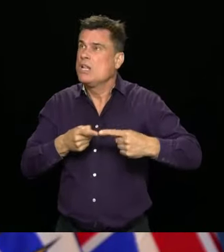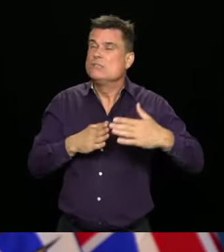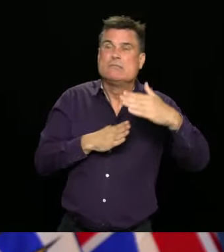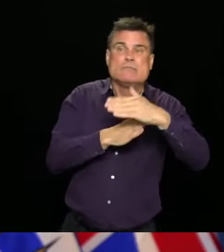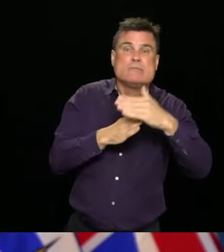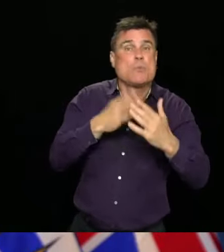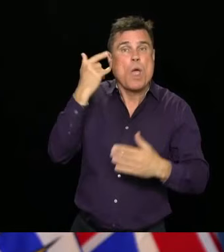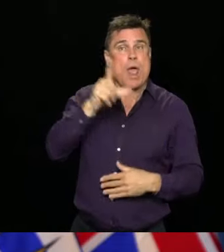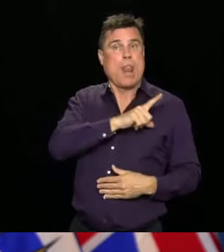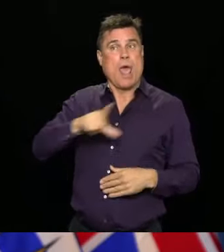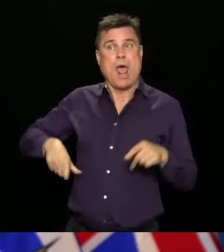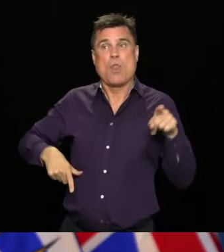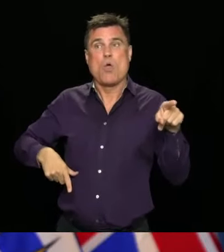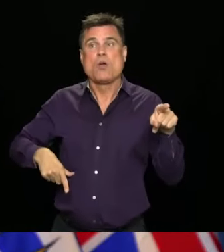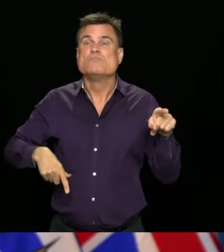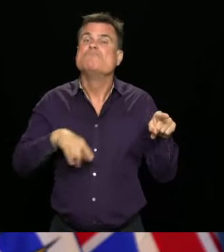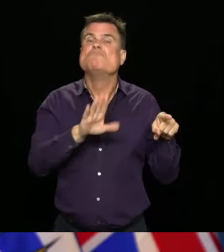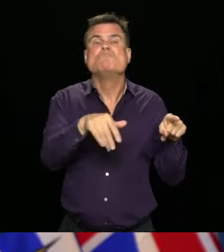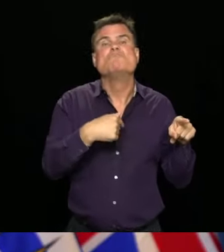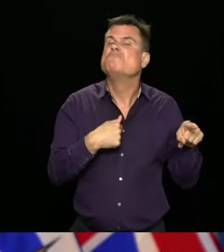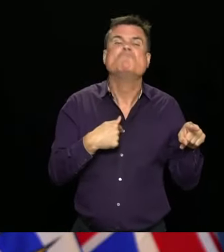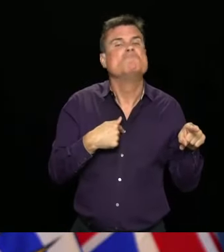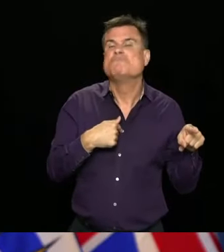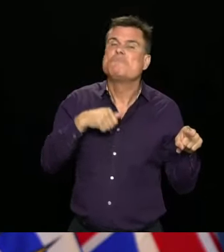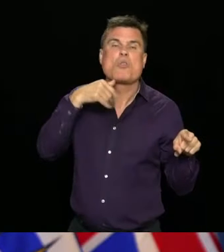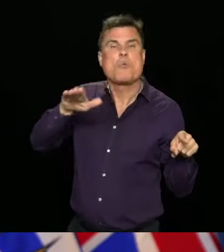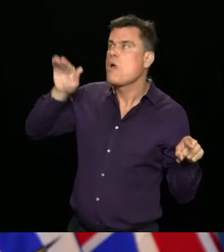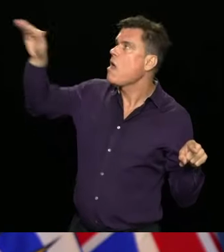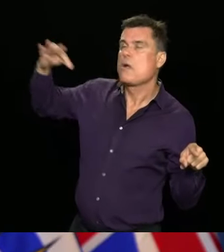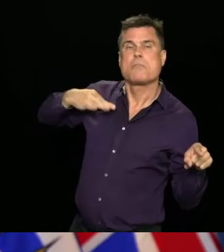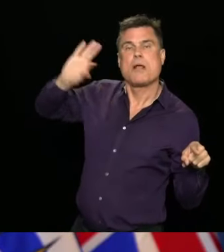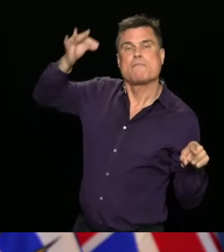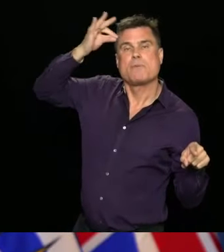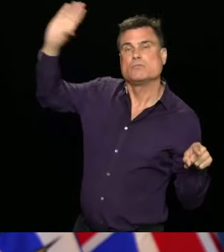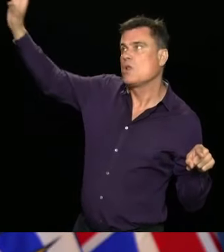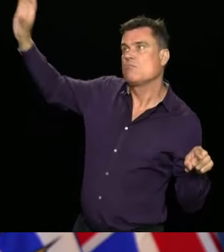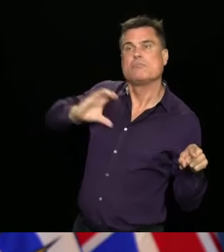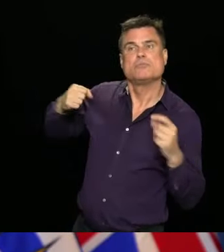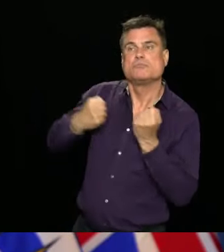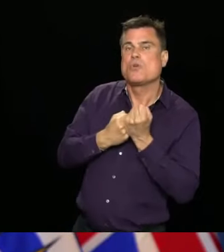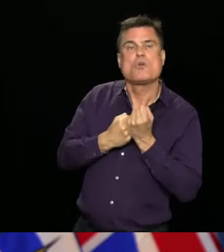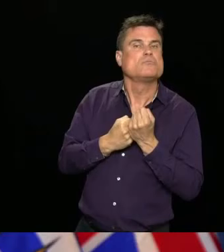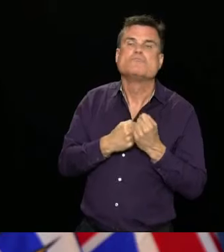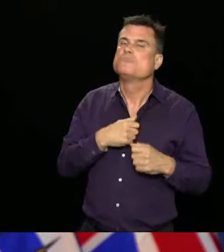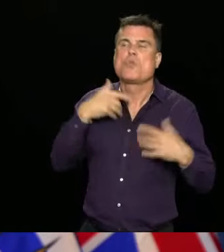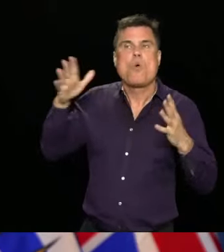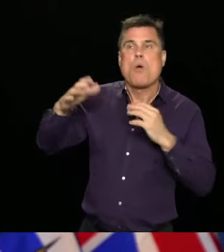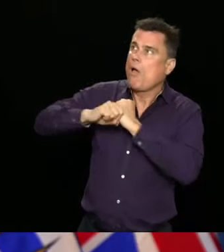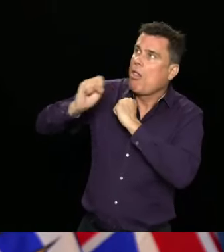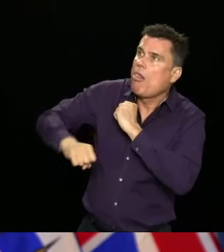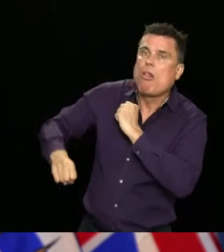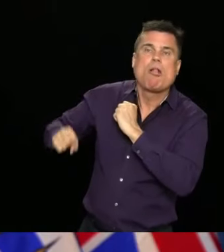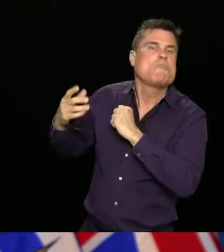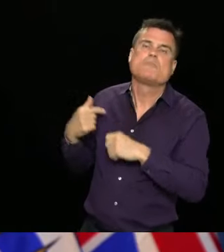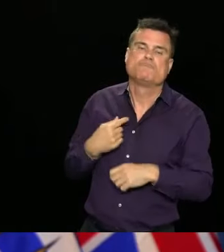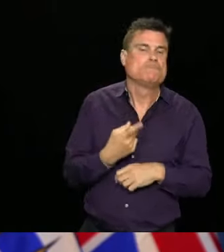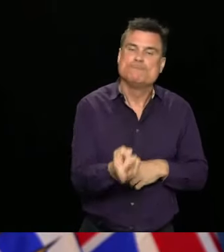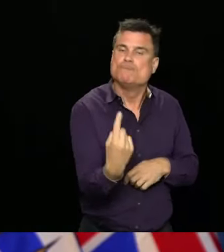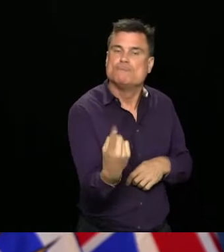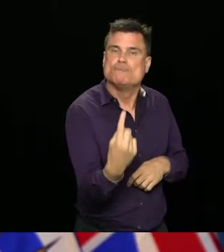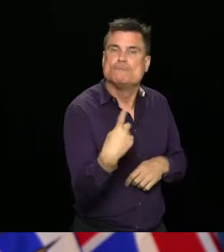their landlords have been very clear that they don't want to bother, they don't want to take the time to apply for the federal program. And that then hurts the